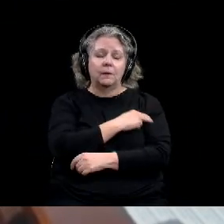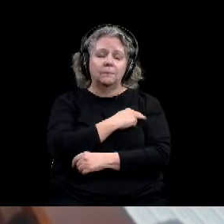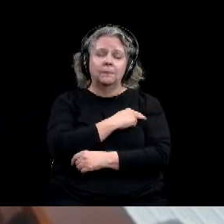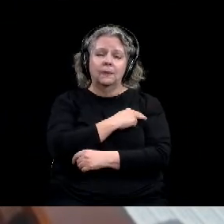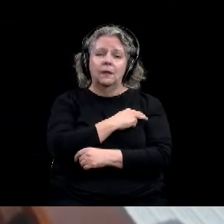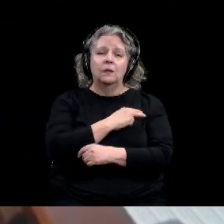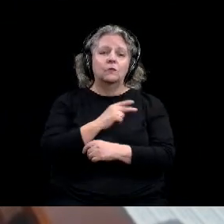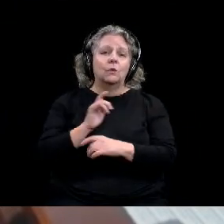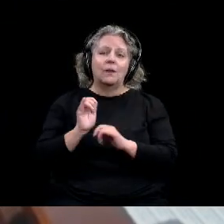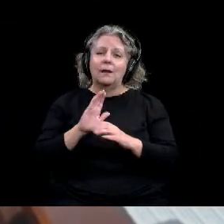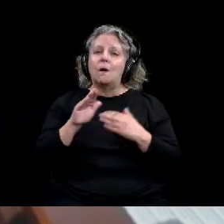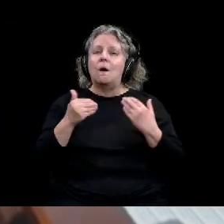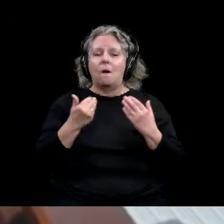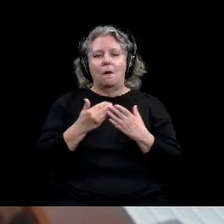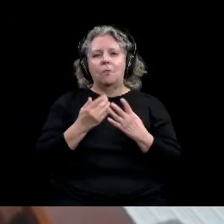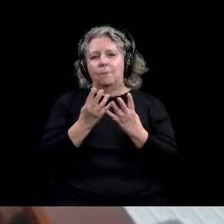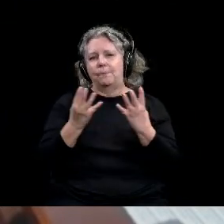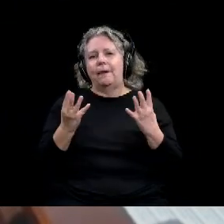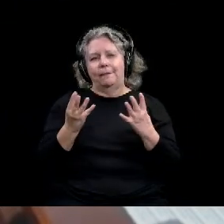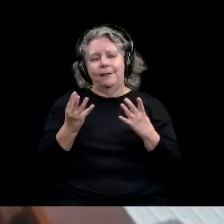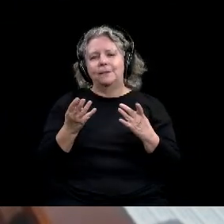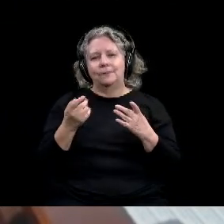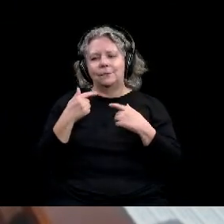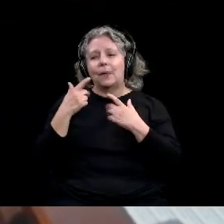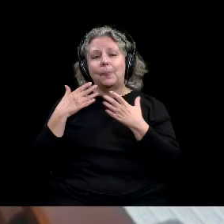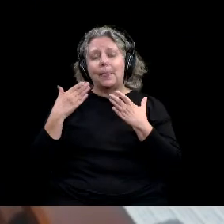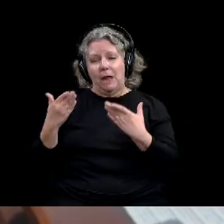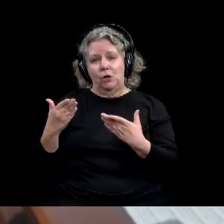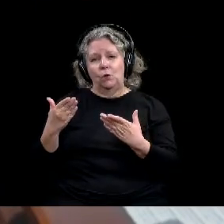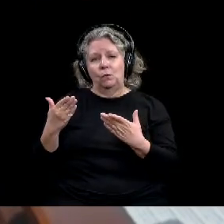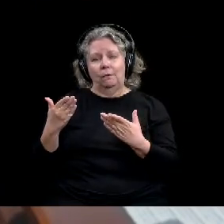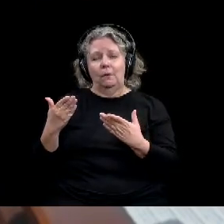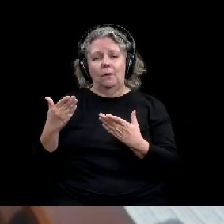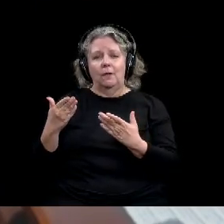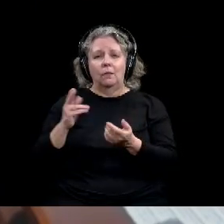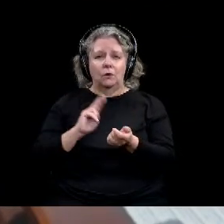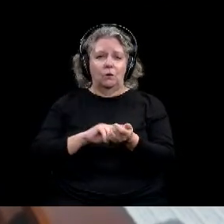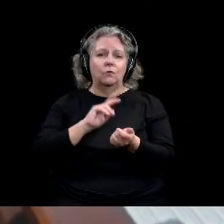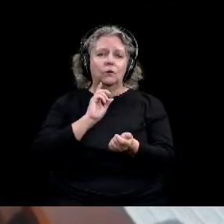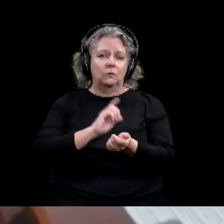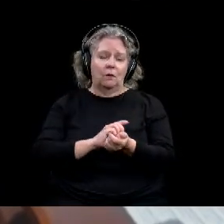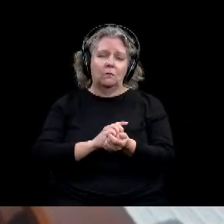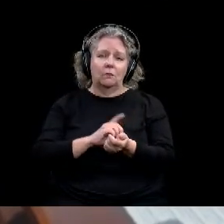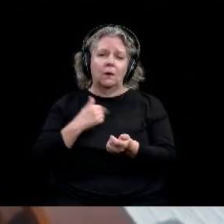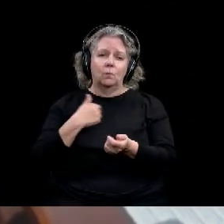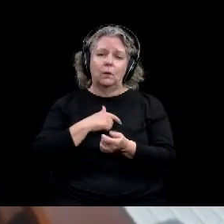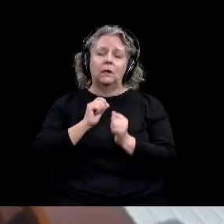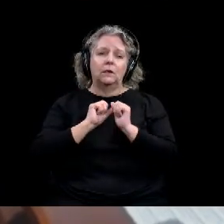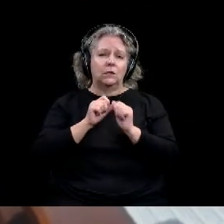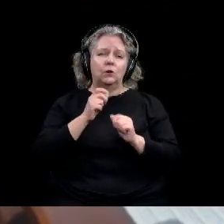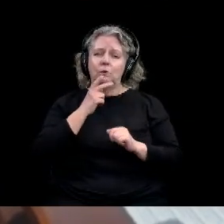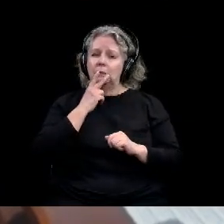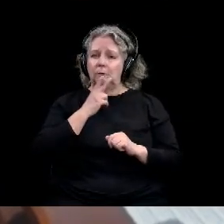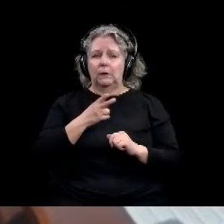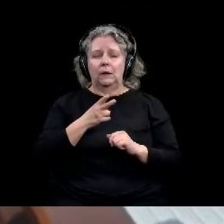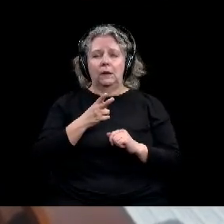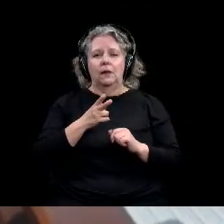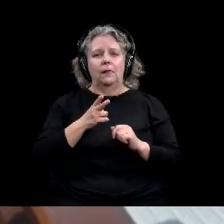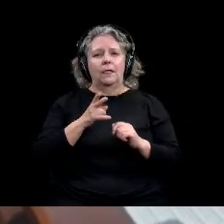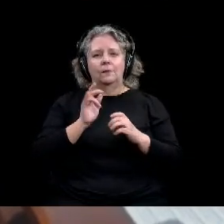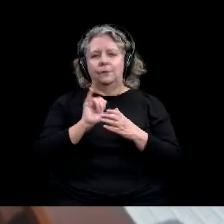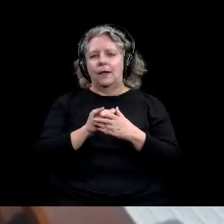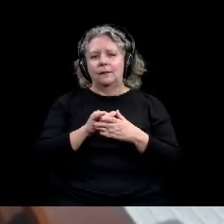And we continue to see that same sentiment from all members of our community. So that's nice to continue to see